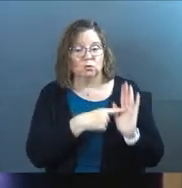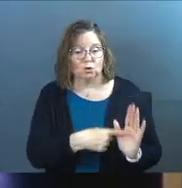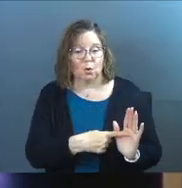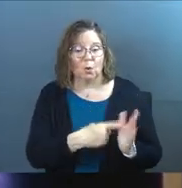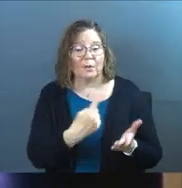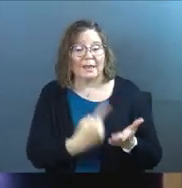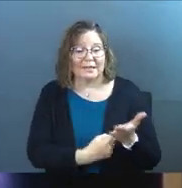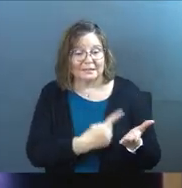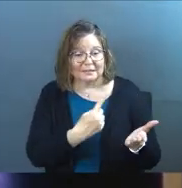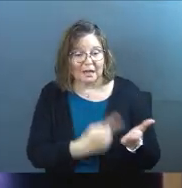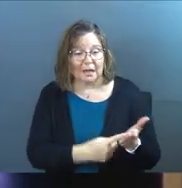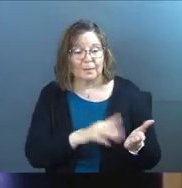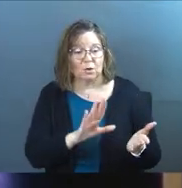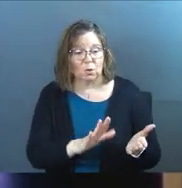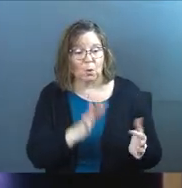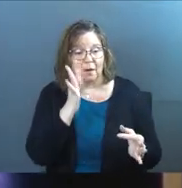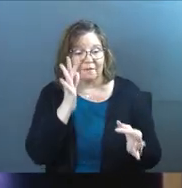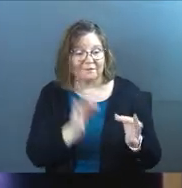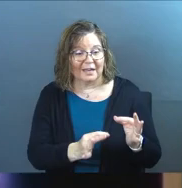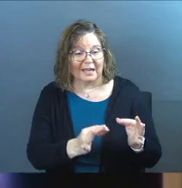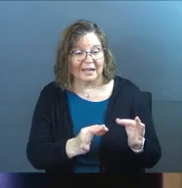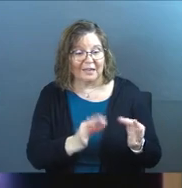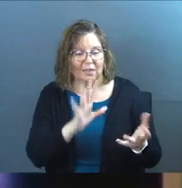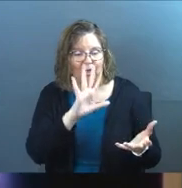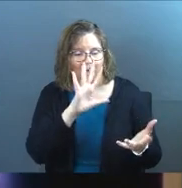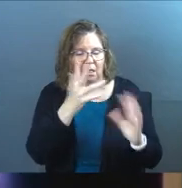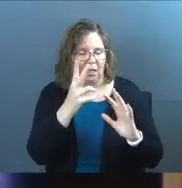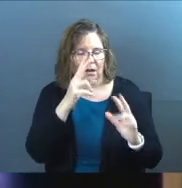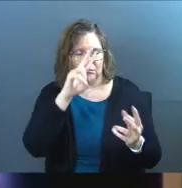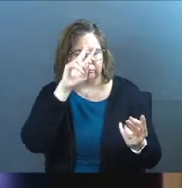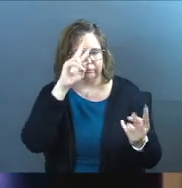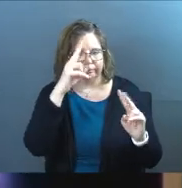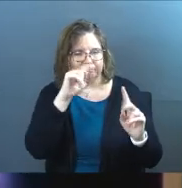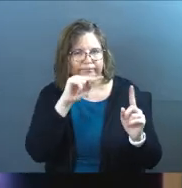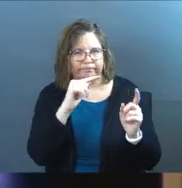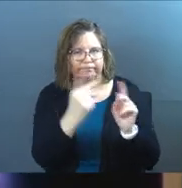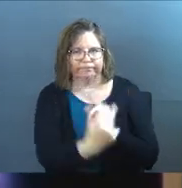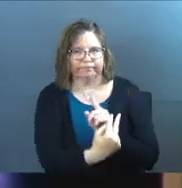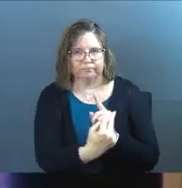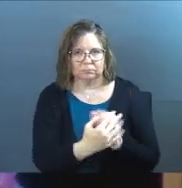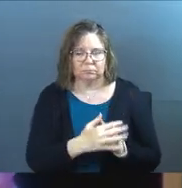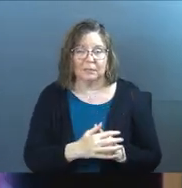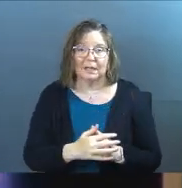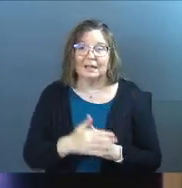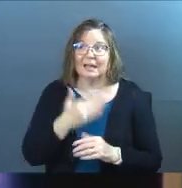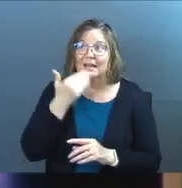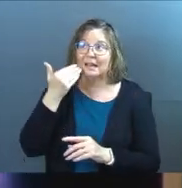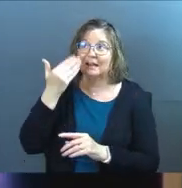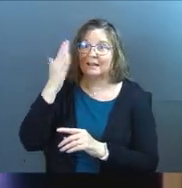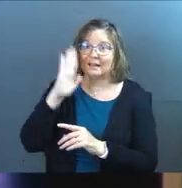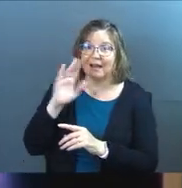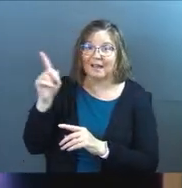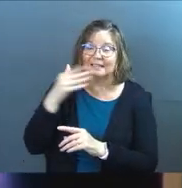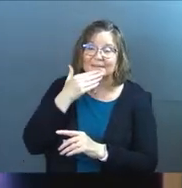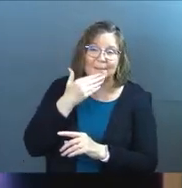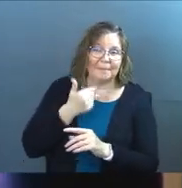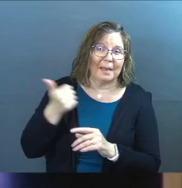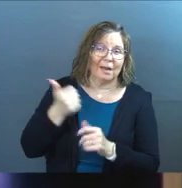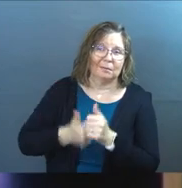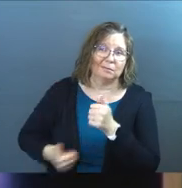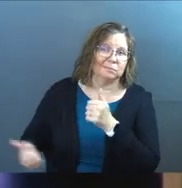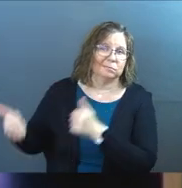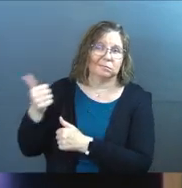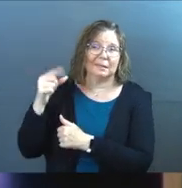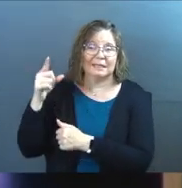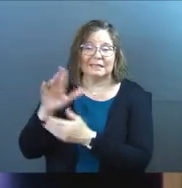fact that sometimes your faith has gotten skewed. God is infinitely better. He is kind, he is loving, he is